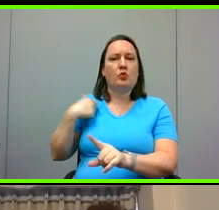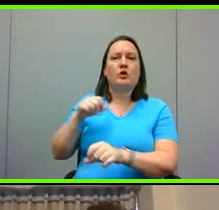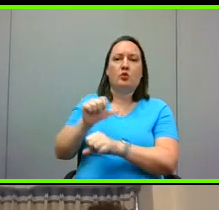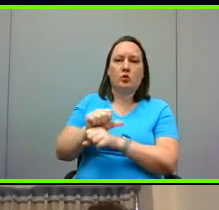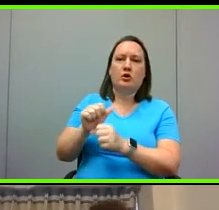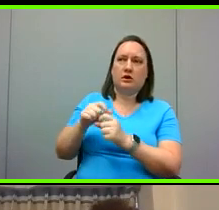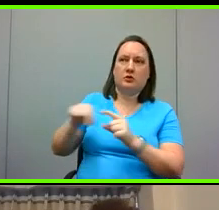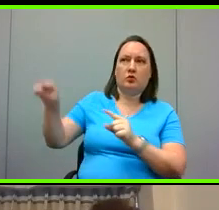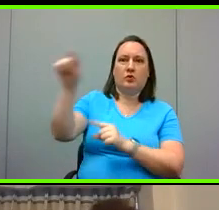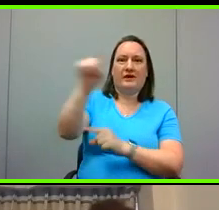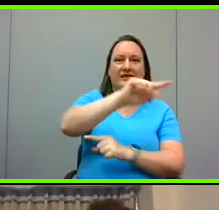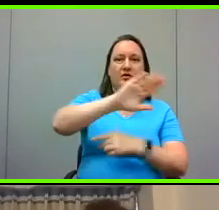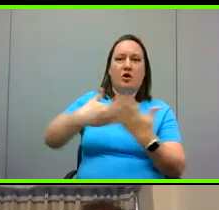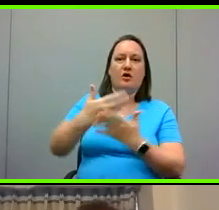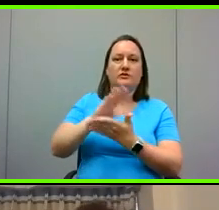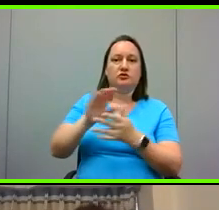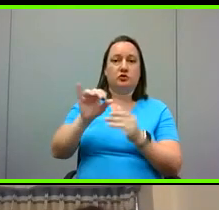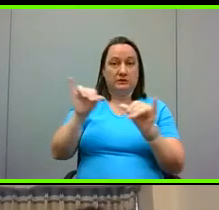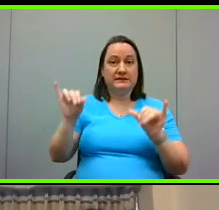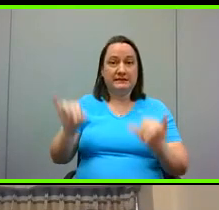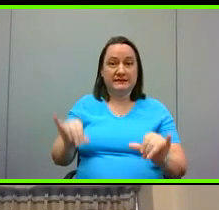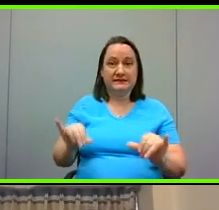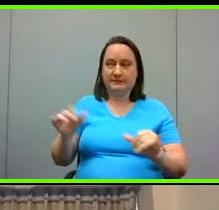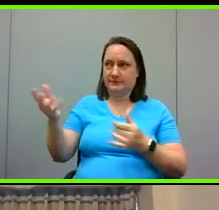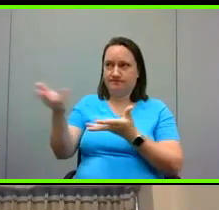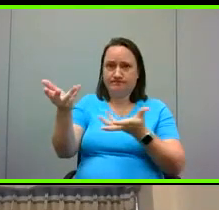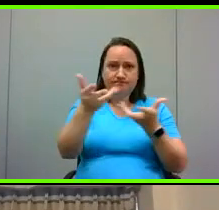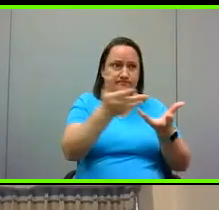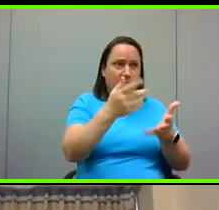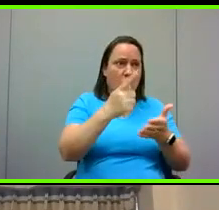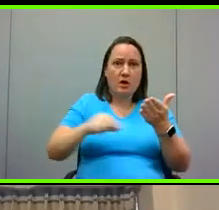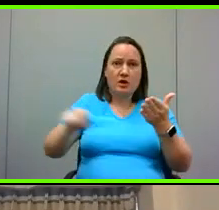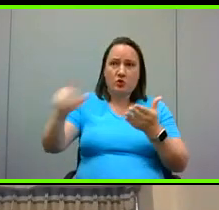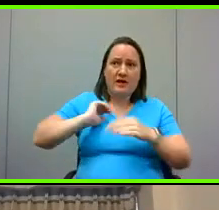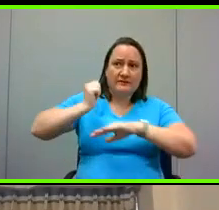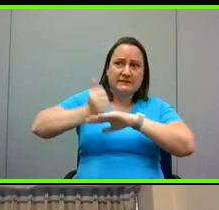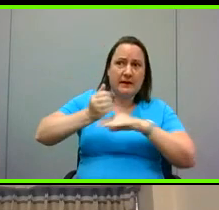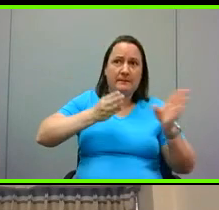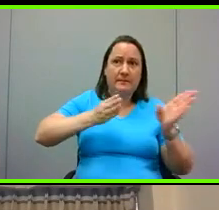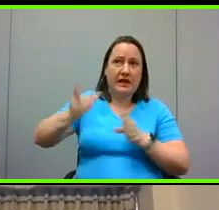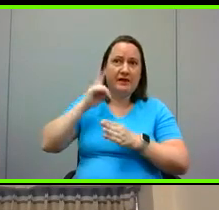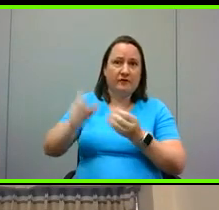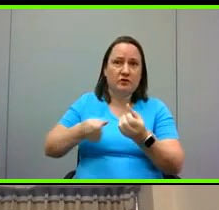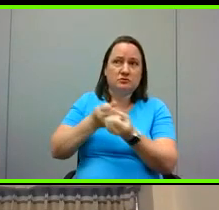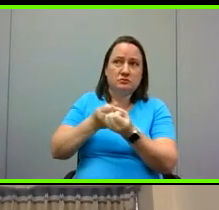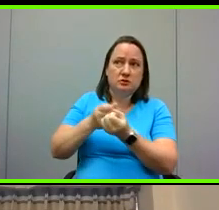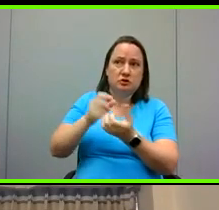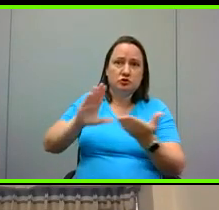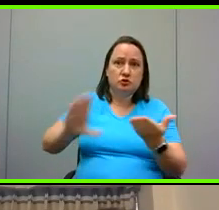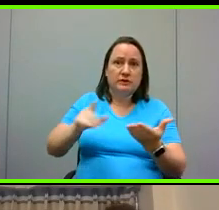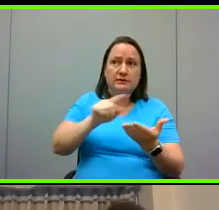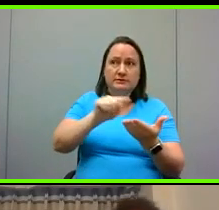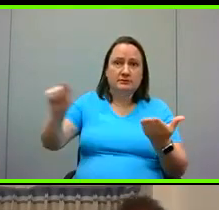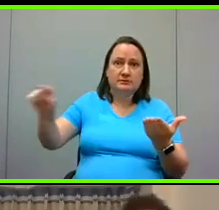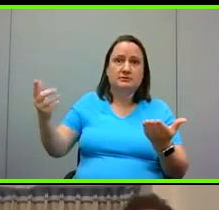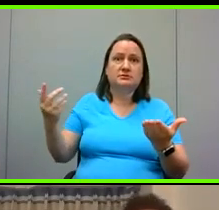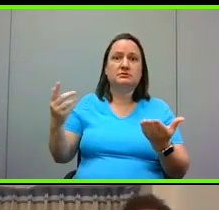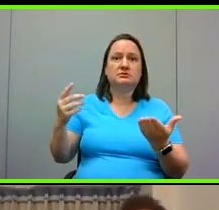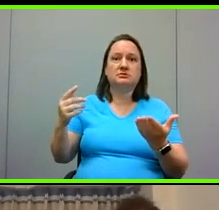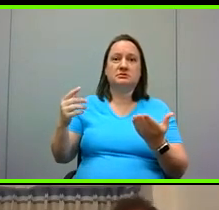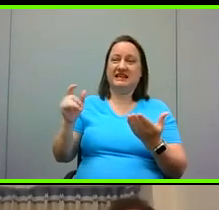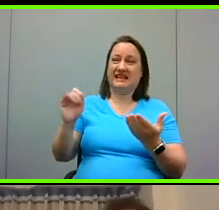school system to see what they may have in place for how they support students in this virtual